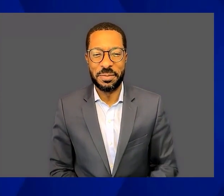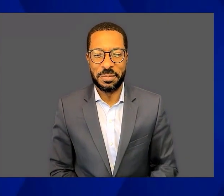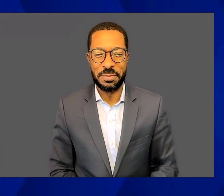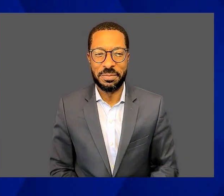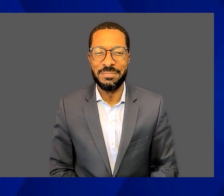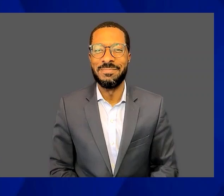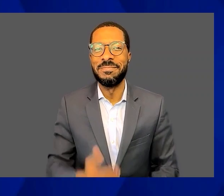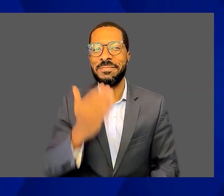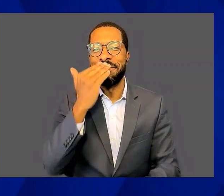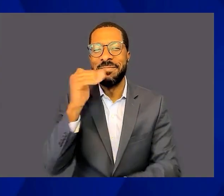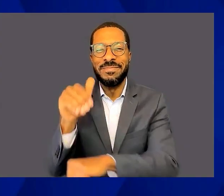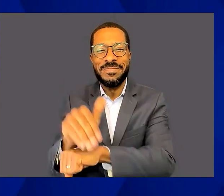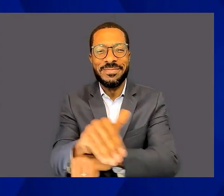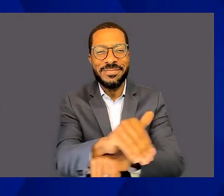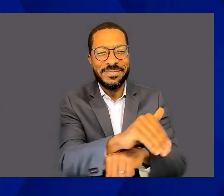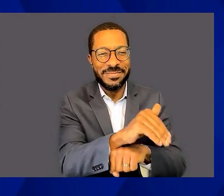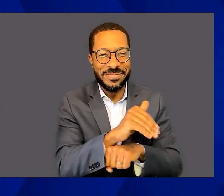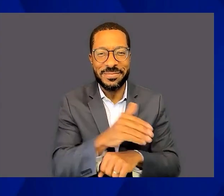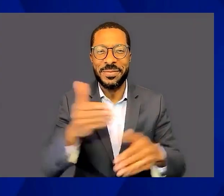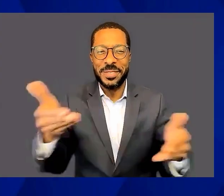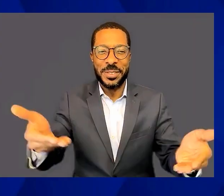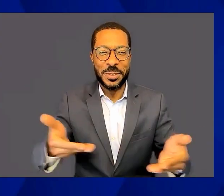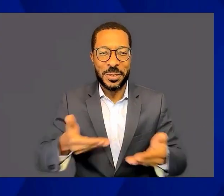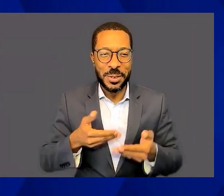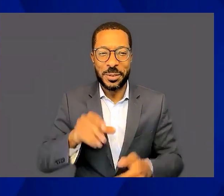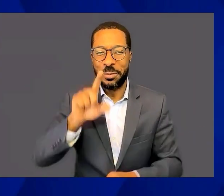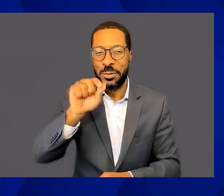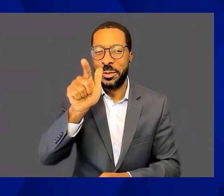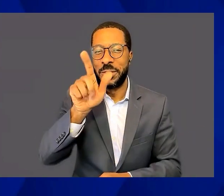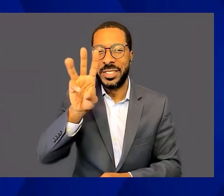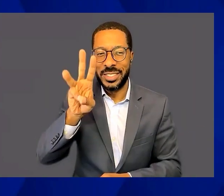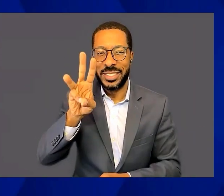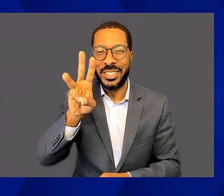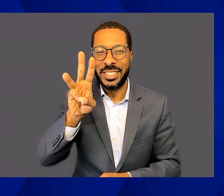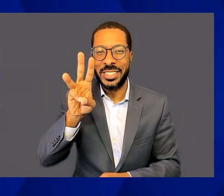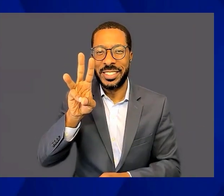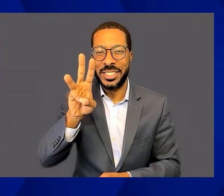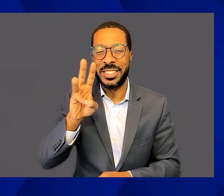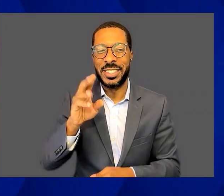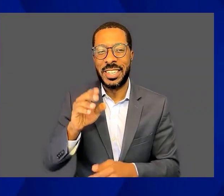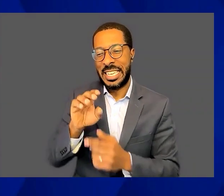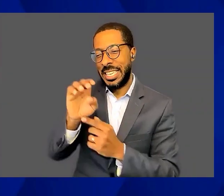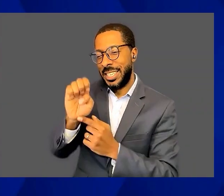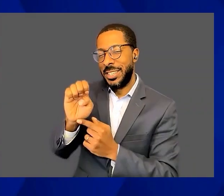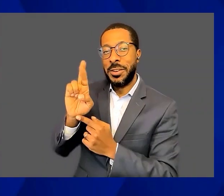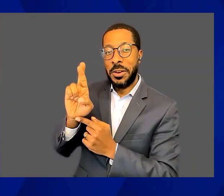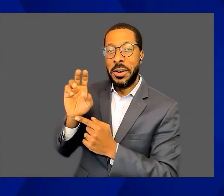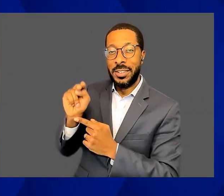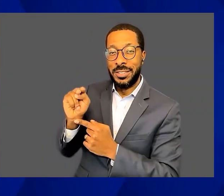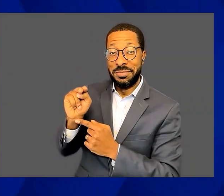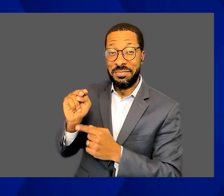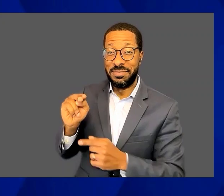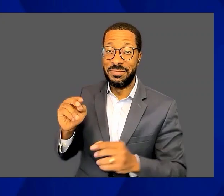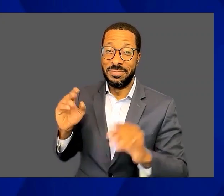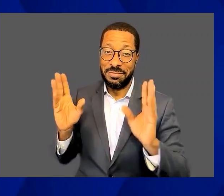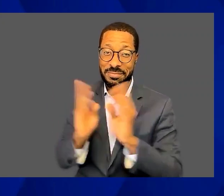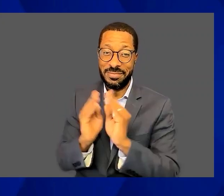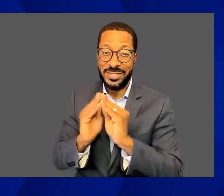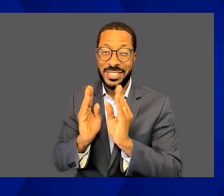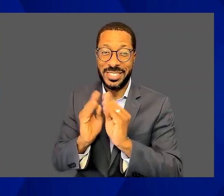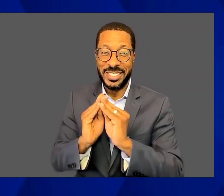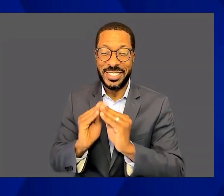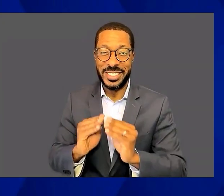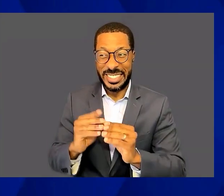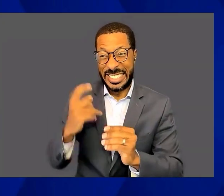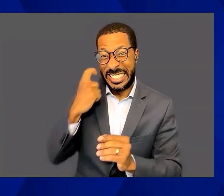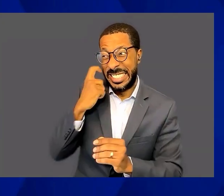Good evening, everyone, and welcome to the 2026 Emerging Researchers National Conference. You've just heard